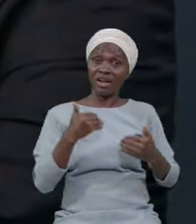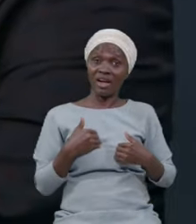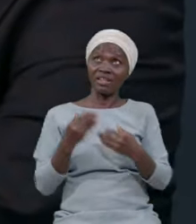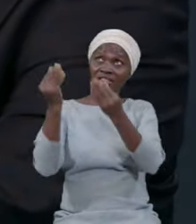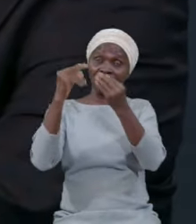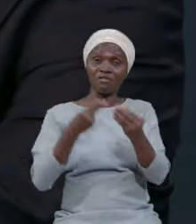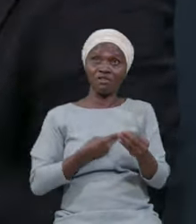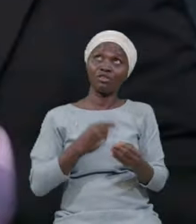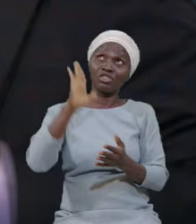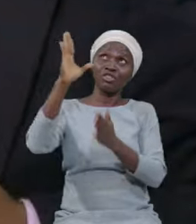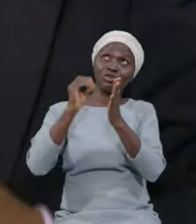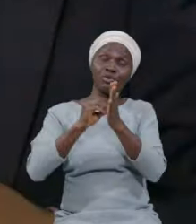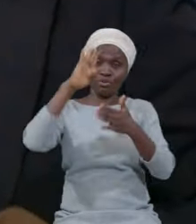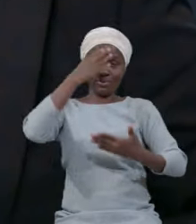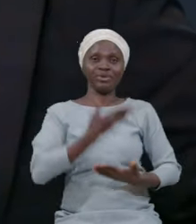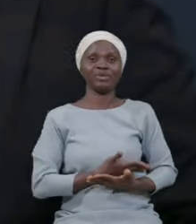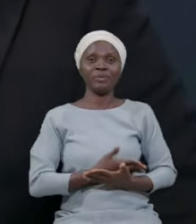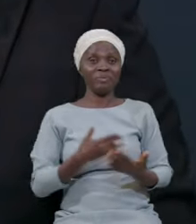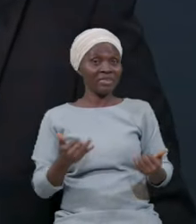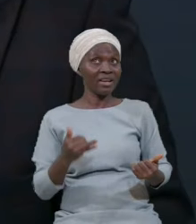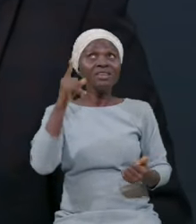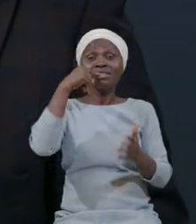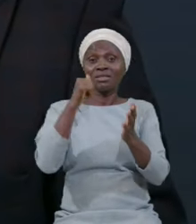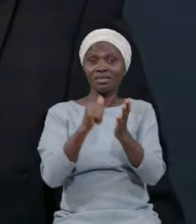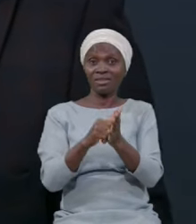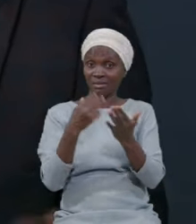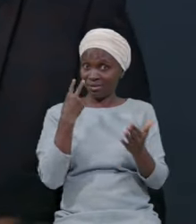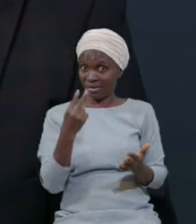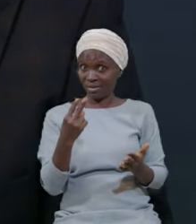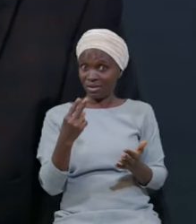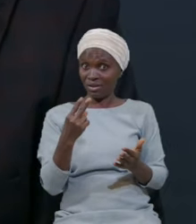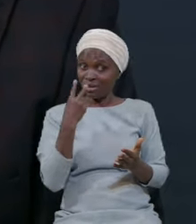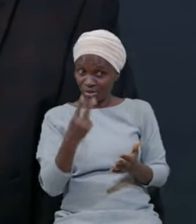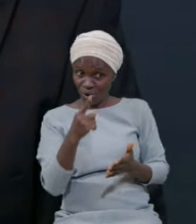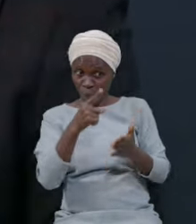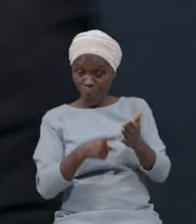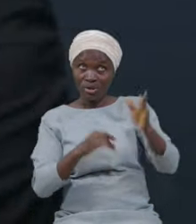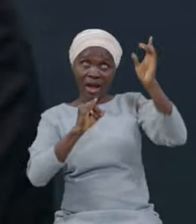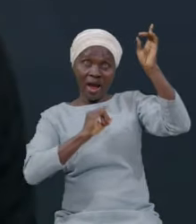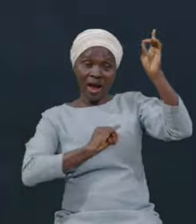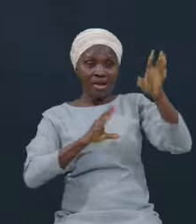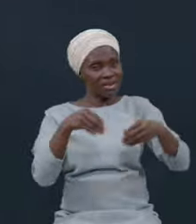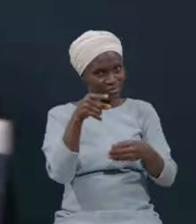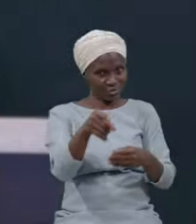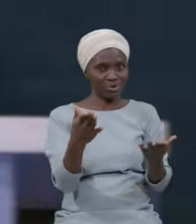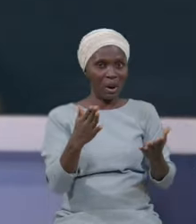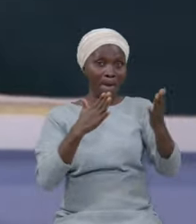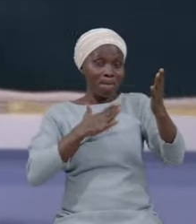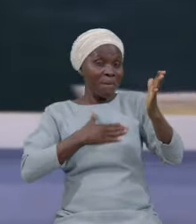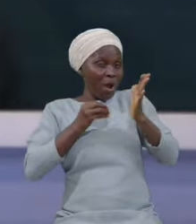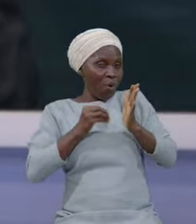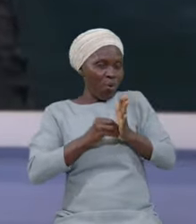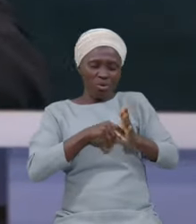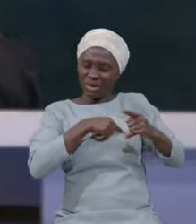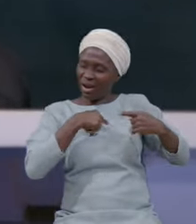given you, my very heart. My own son, the most important